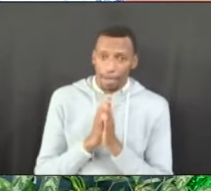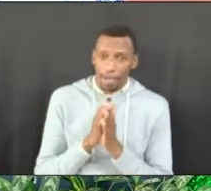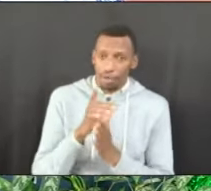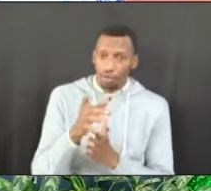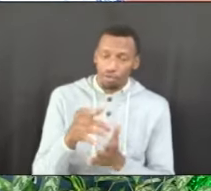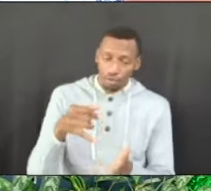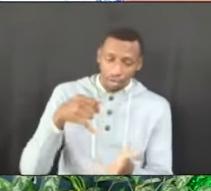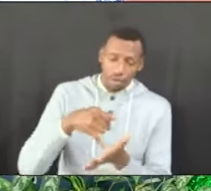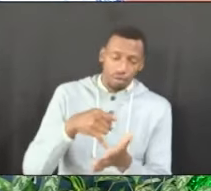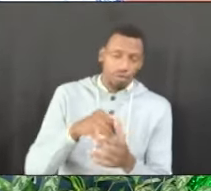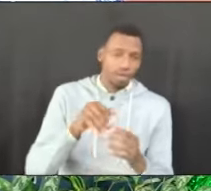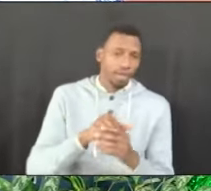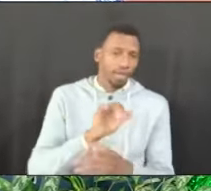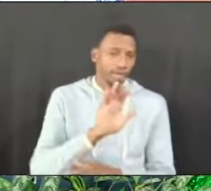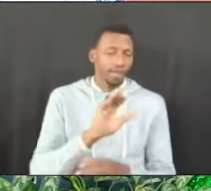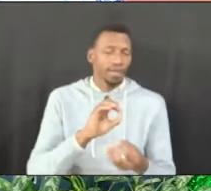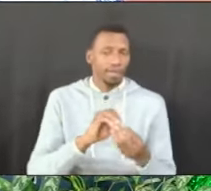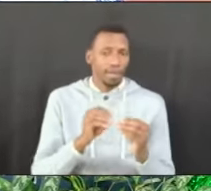number.